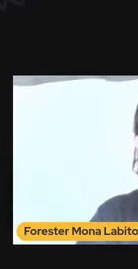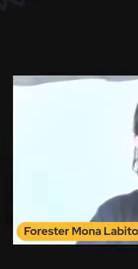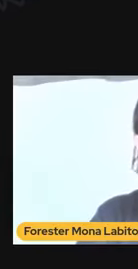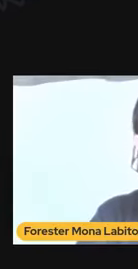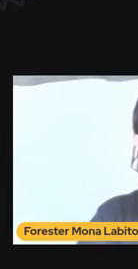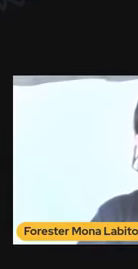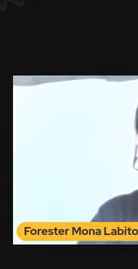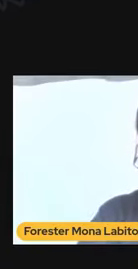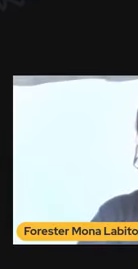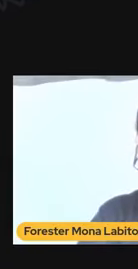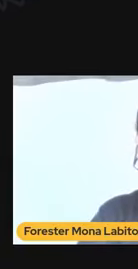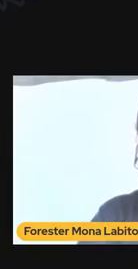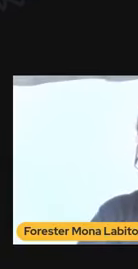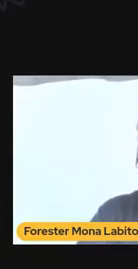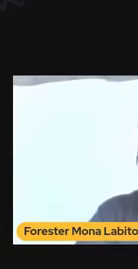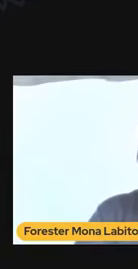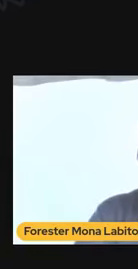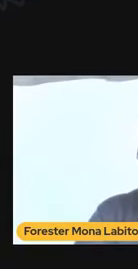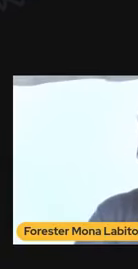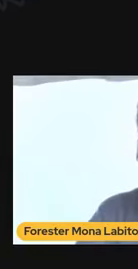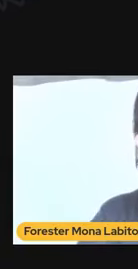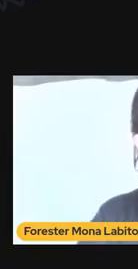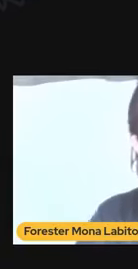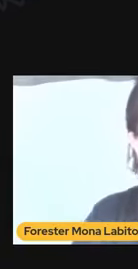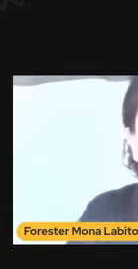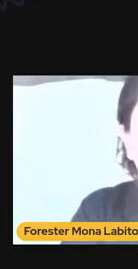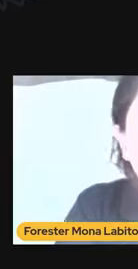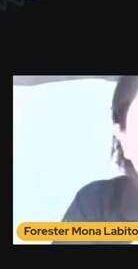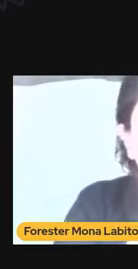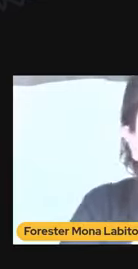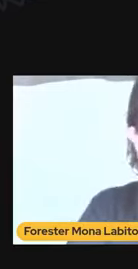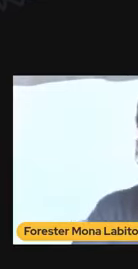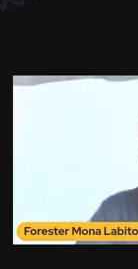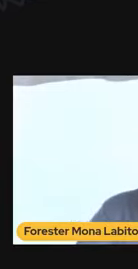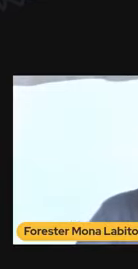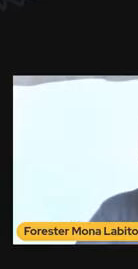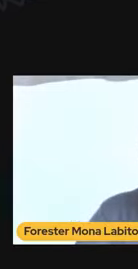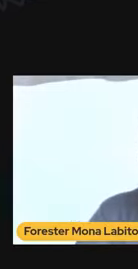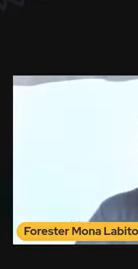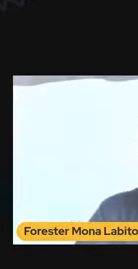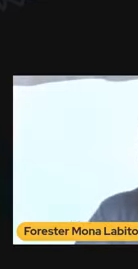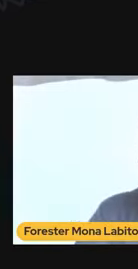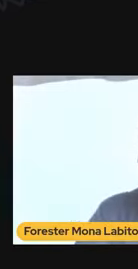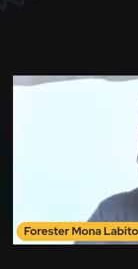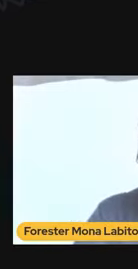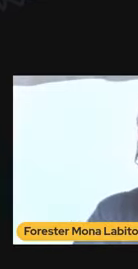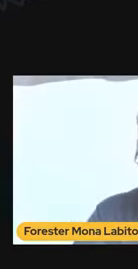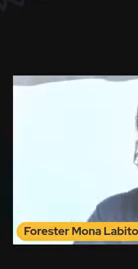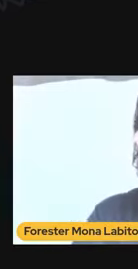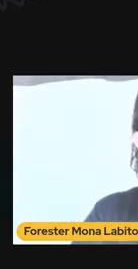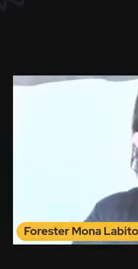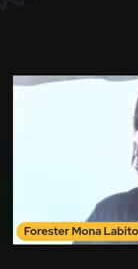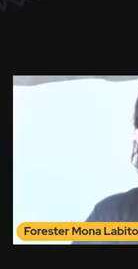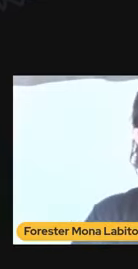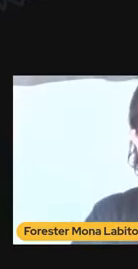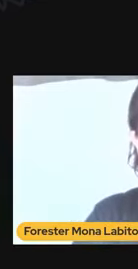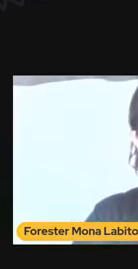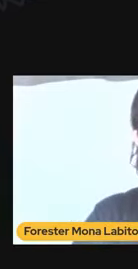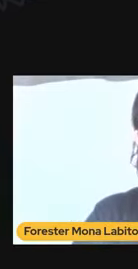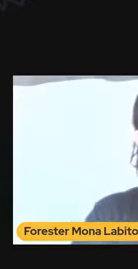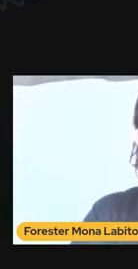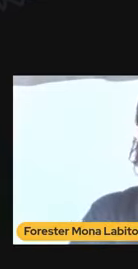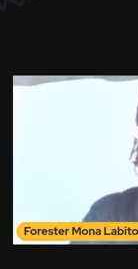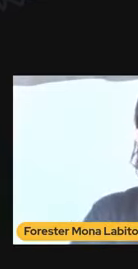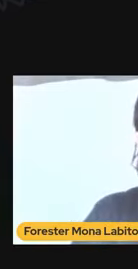shared sense of humanity. I understand, mahirap po magkaroon ng anak na may disability, but we can always ask for